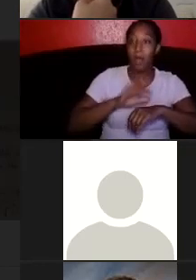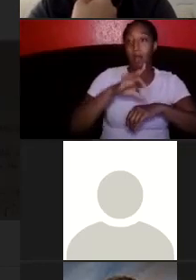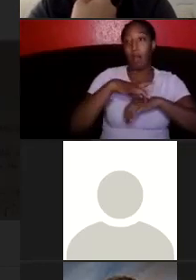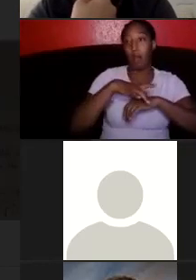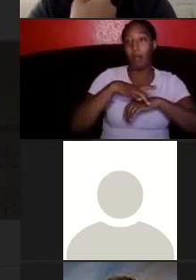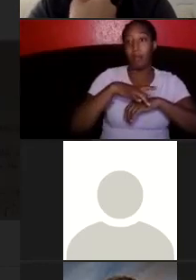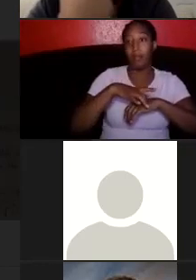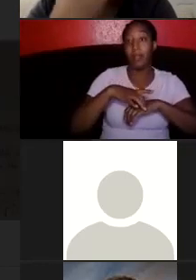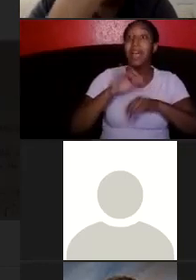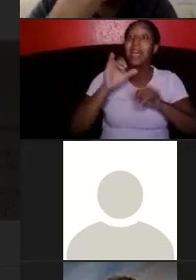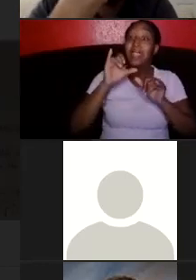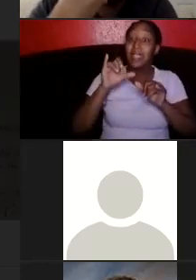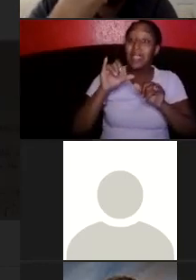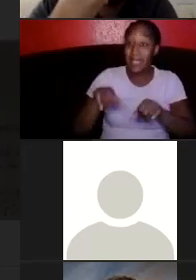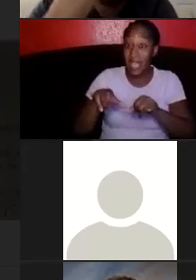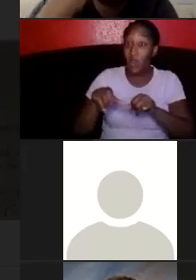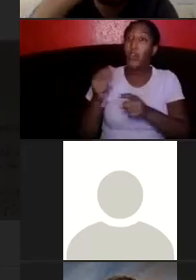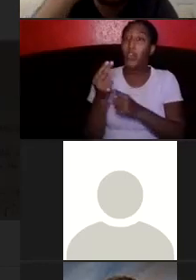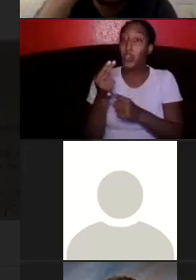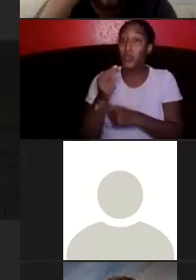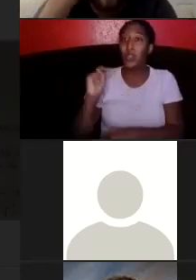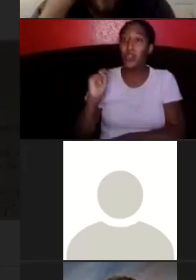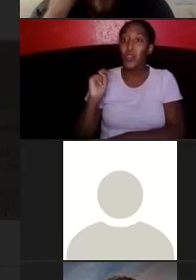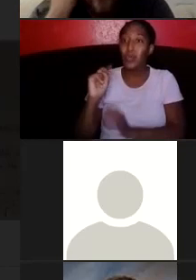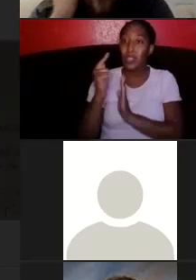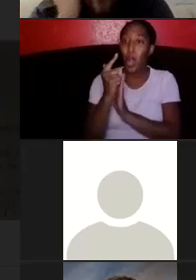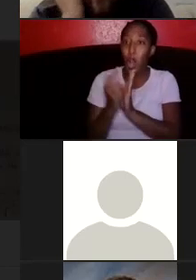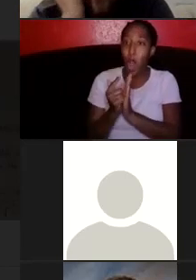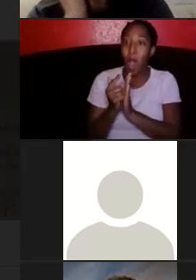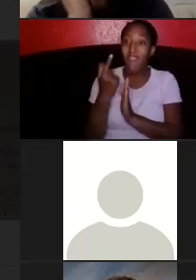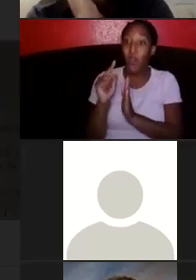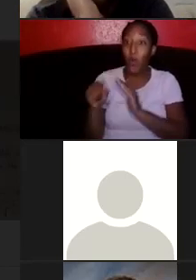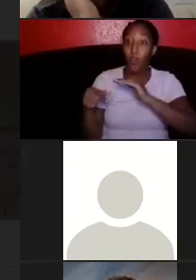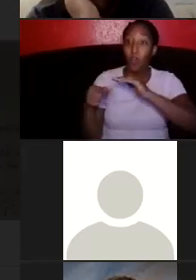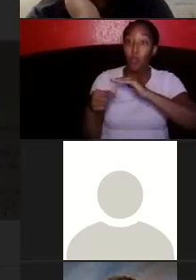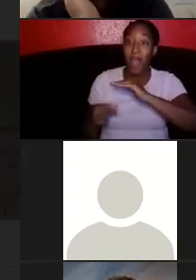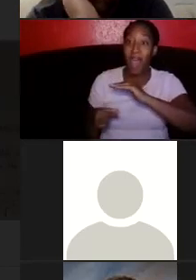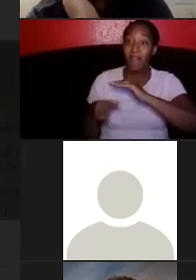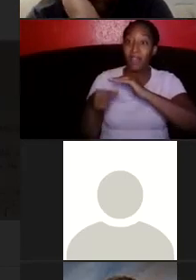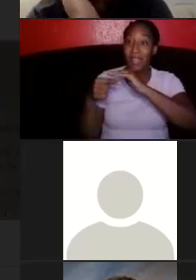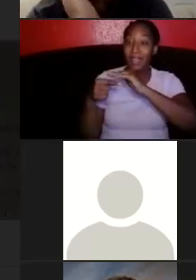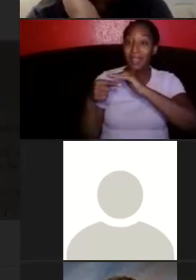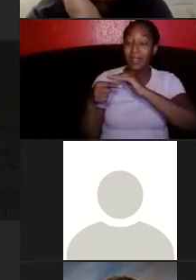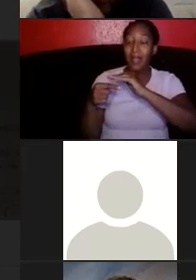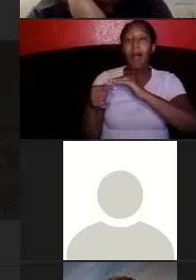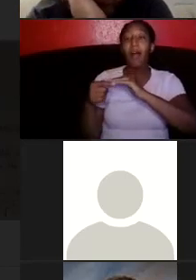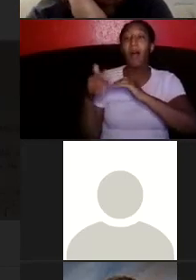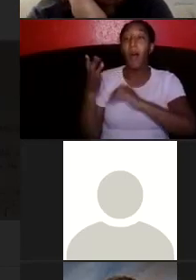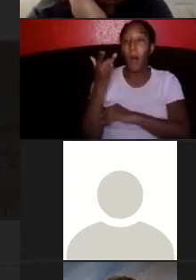Because he doesn't care where you're at. Because the formula says take the distance between you. Now